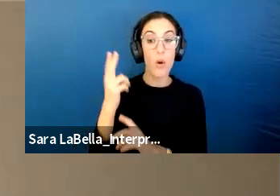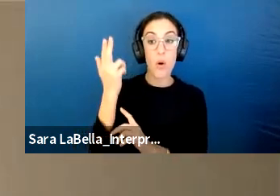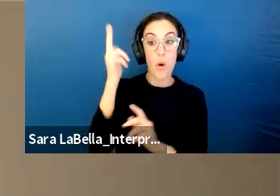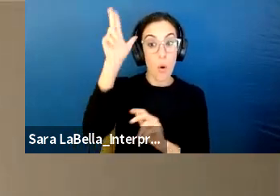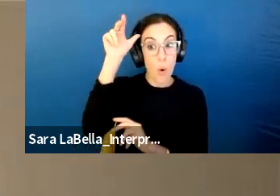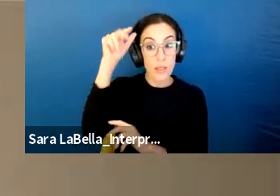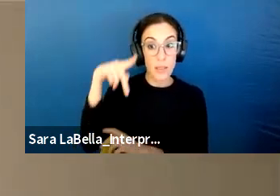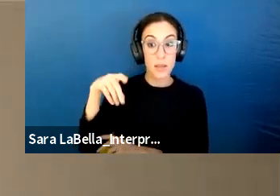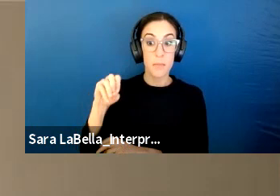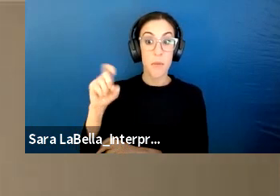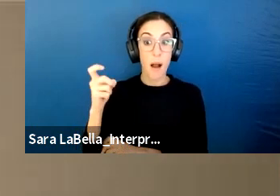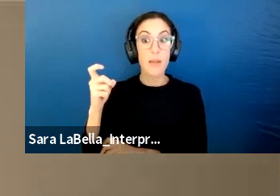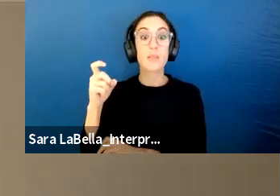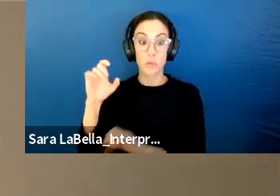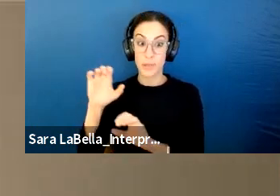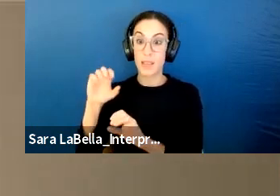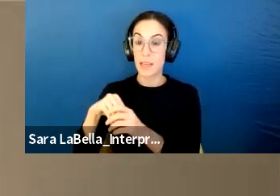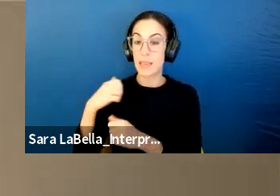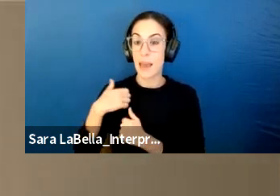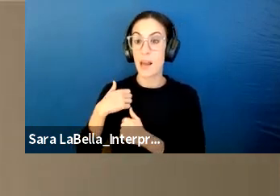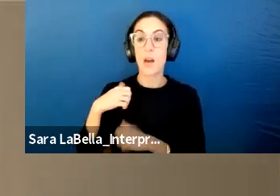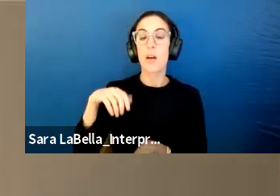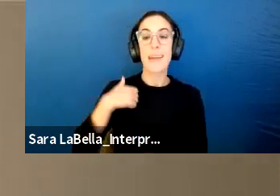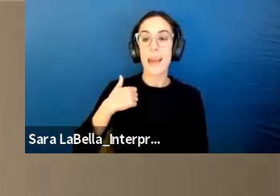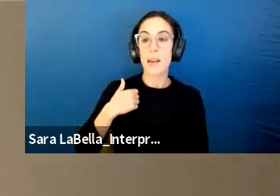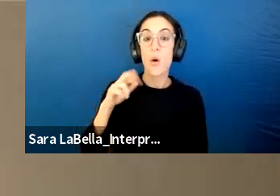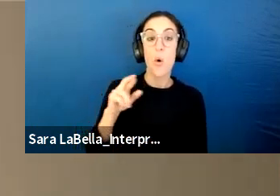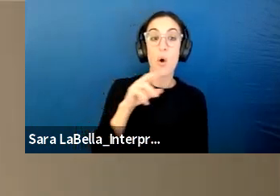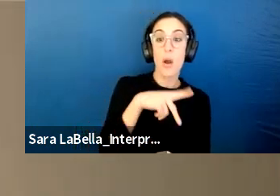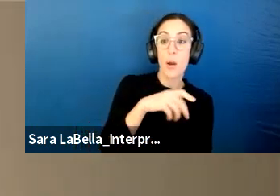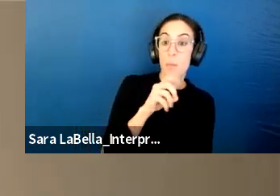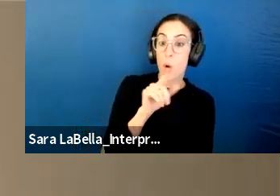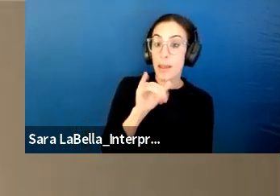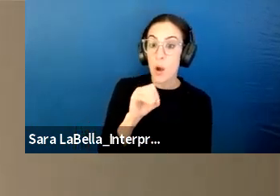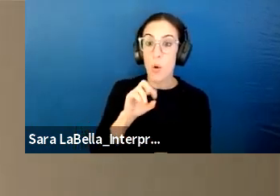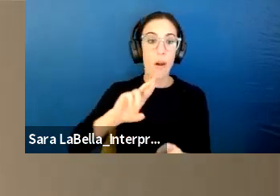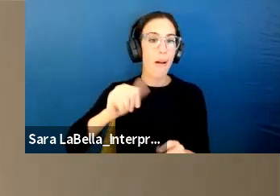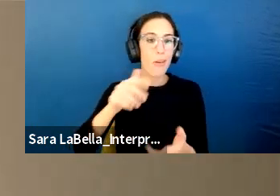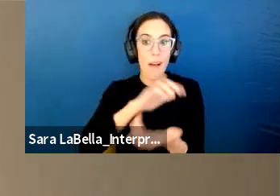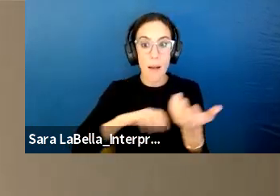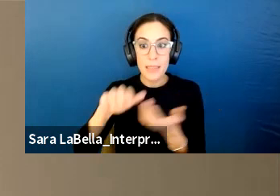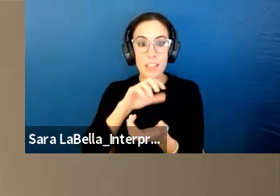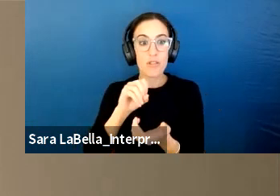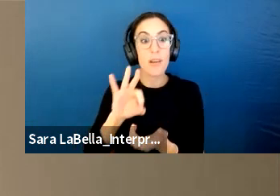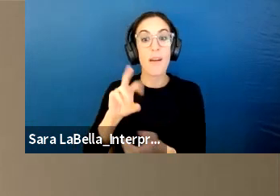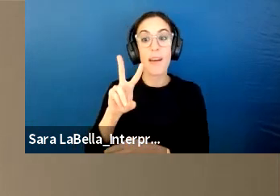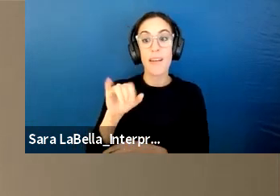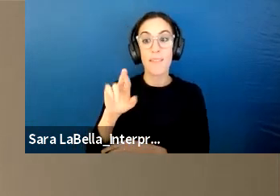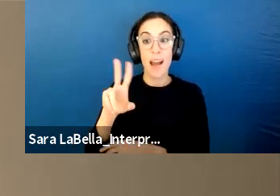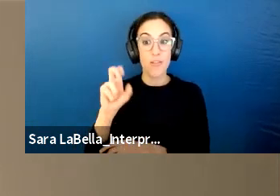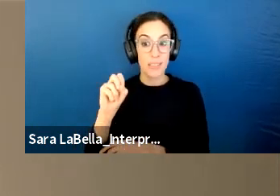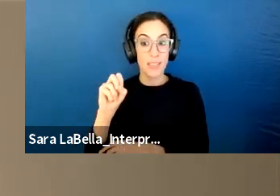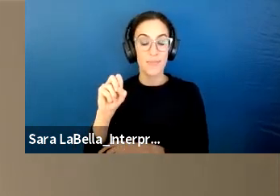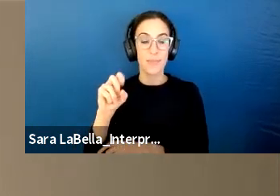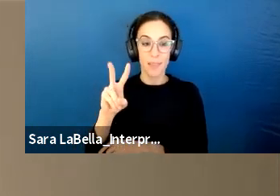Canada, or polio, or various other combinations of viruses?